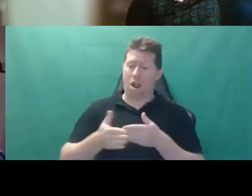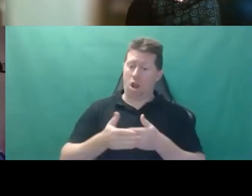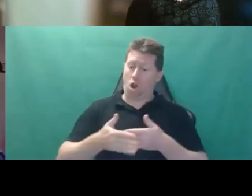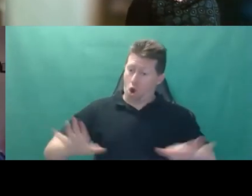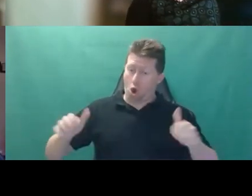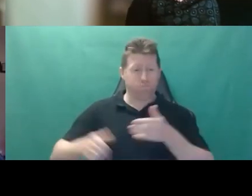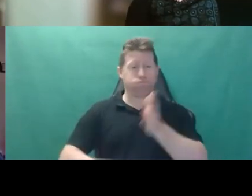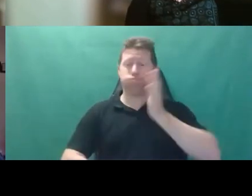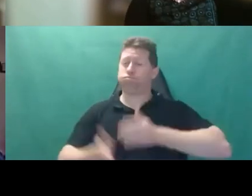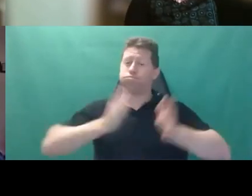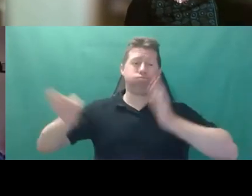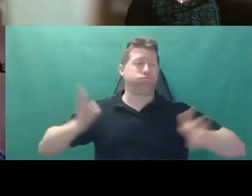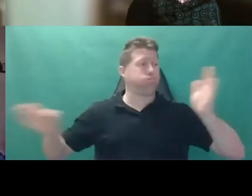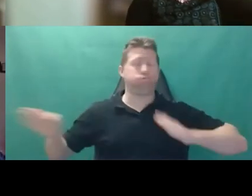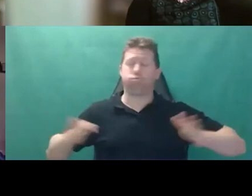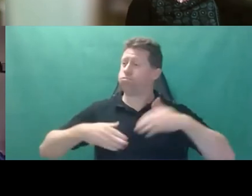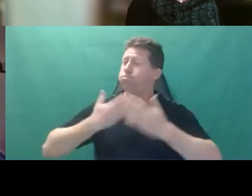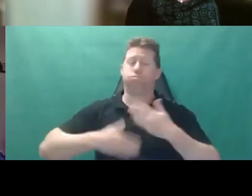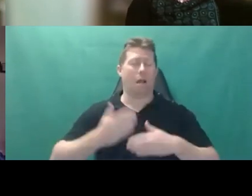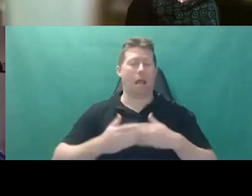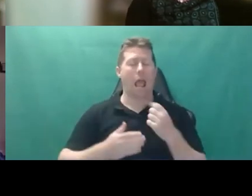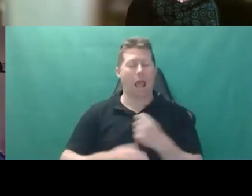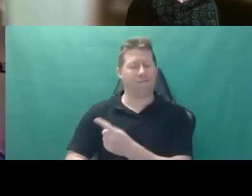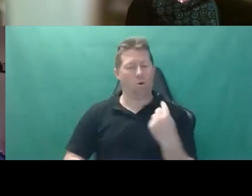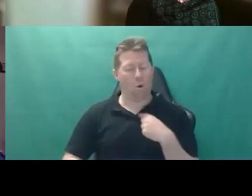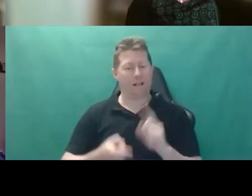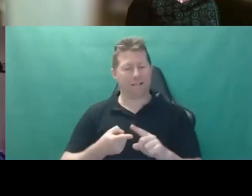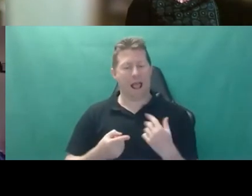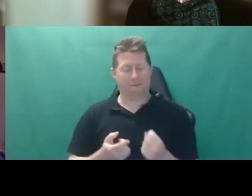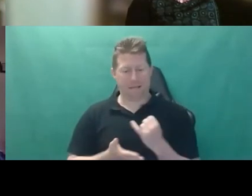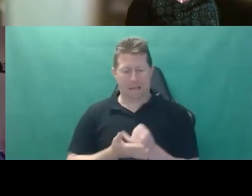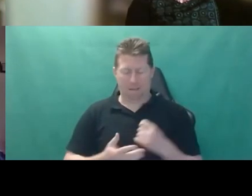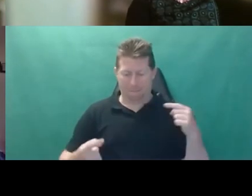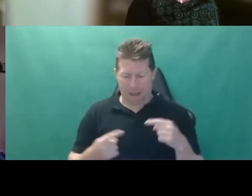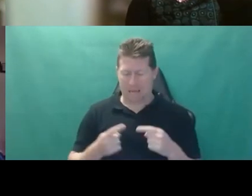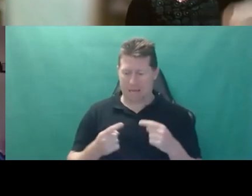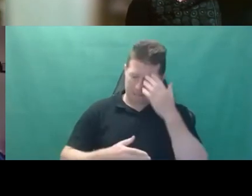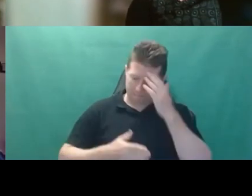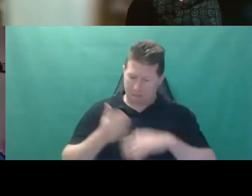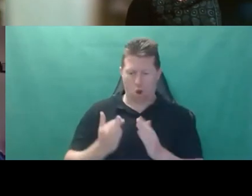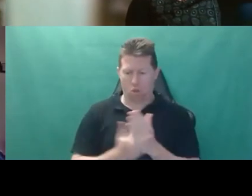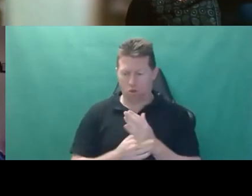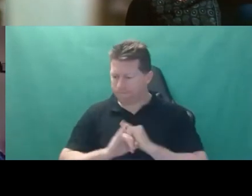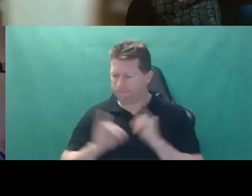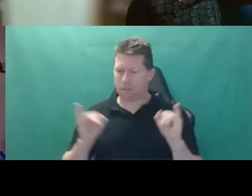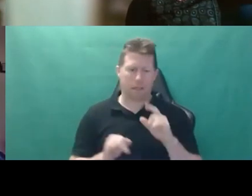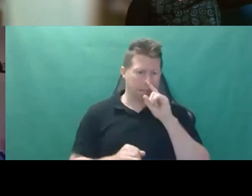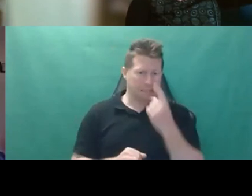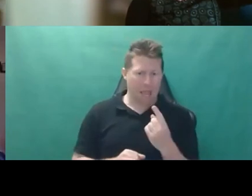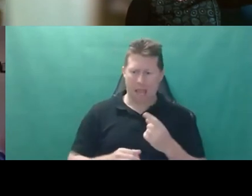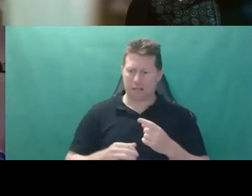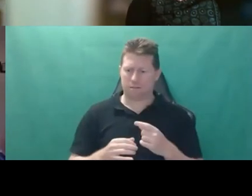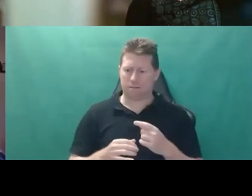have their own experience of impairment. They have their own experience of pain and lived experience of, um, maybe not being able to function at